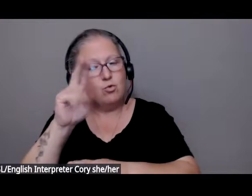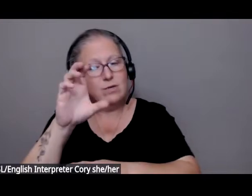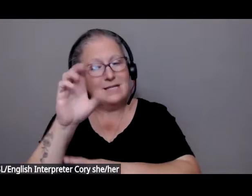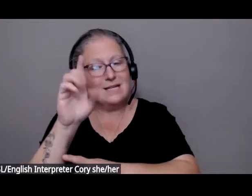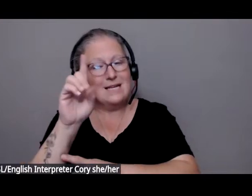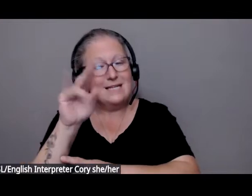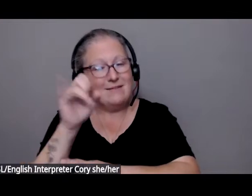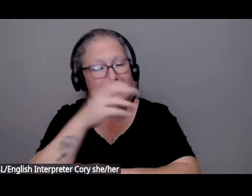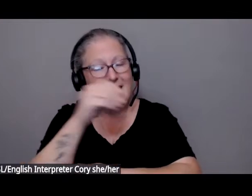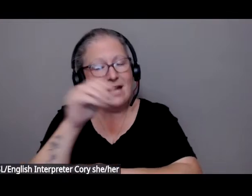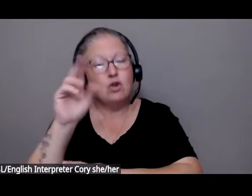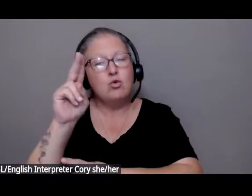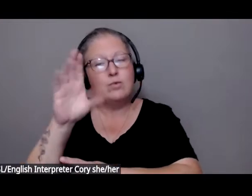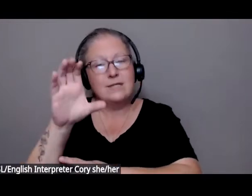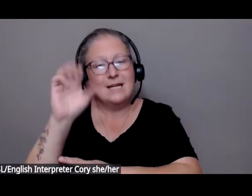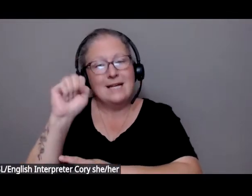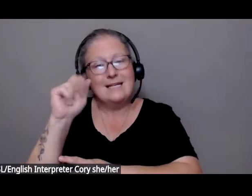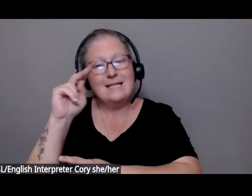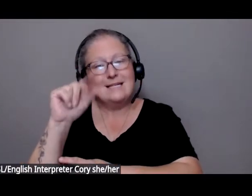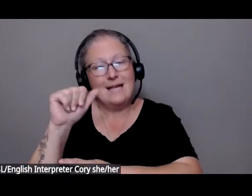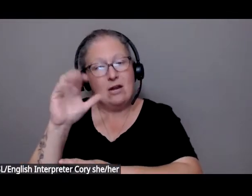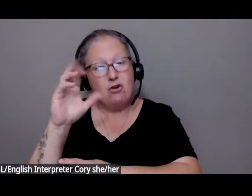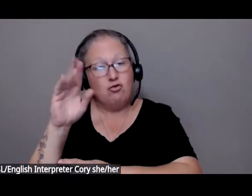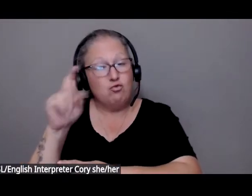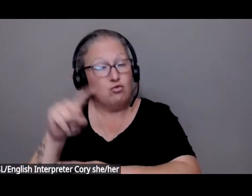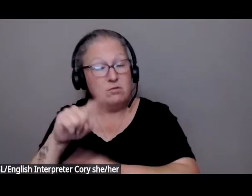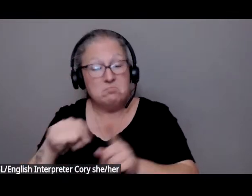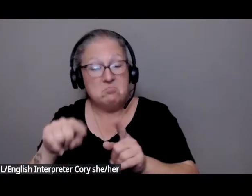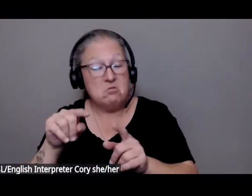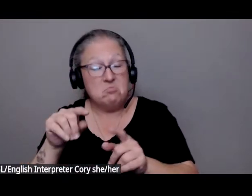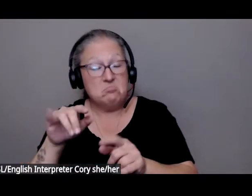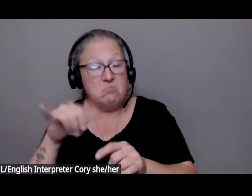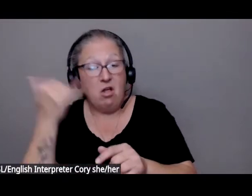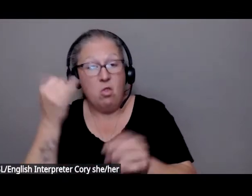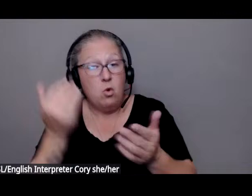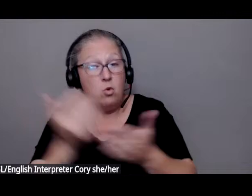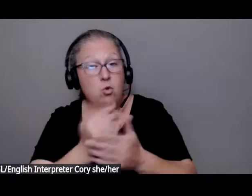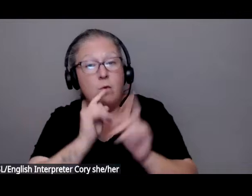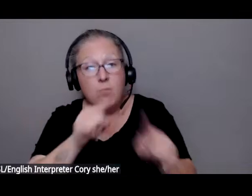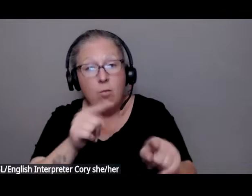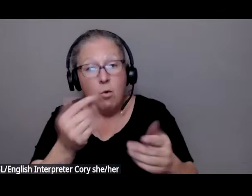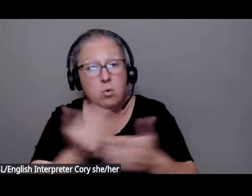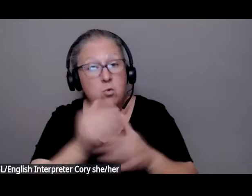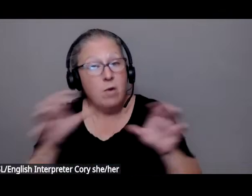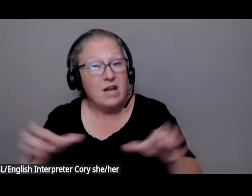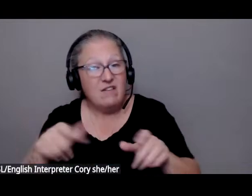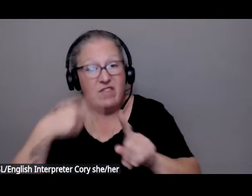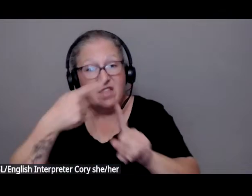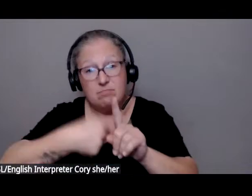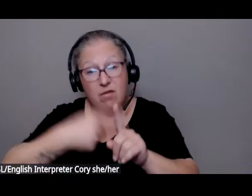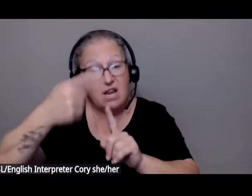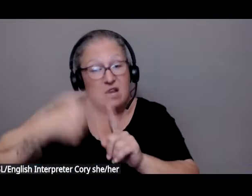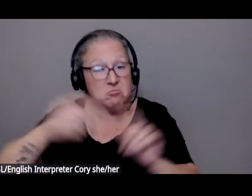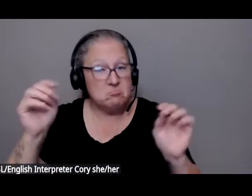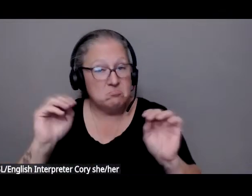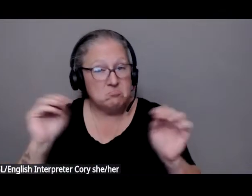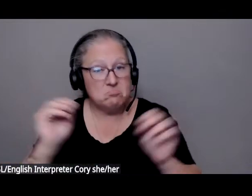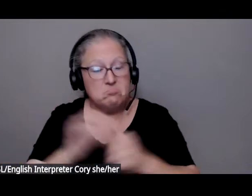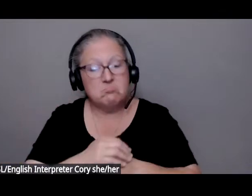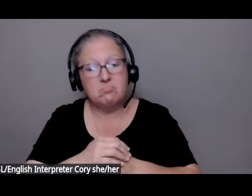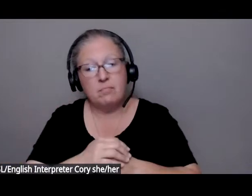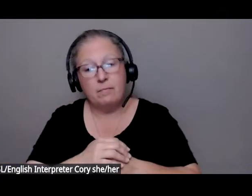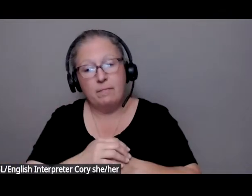and UC Santa Cruz. But besides that, we have no new reports, no new activities going on this month or next.